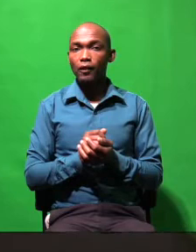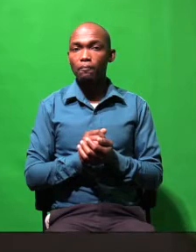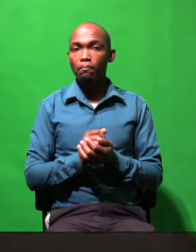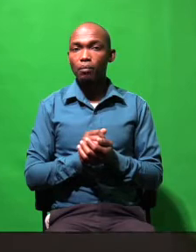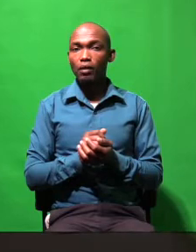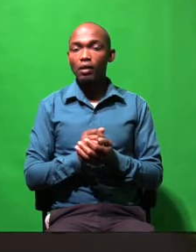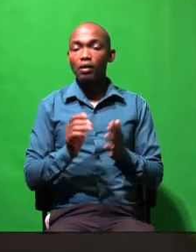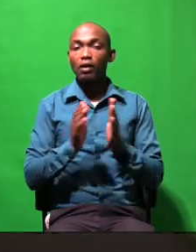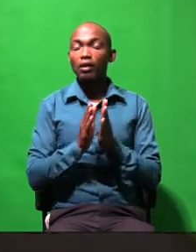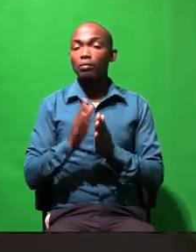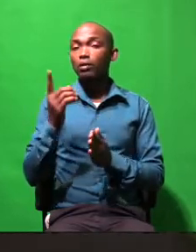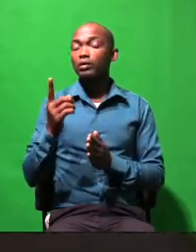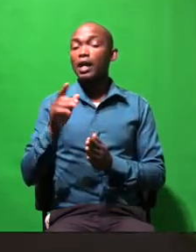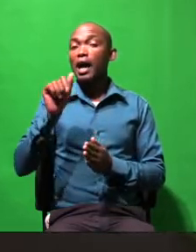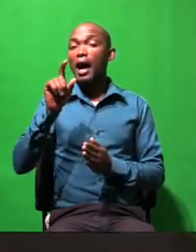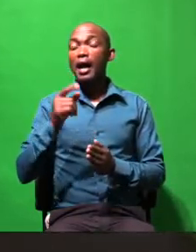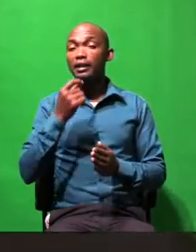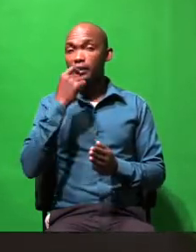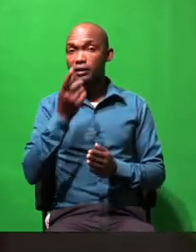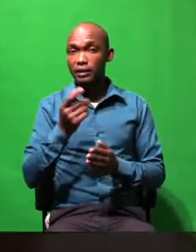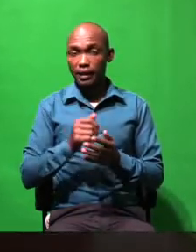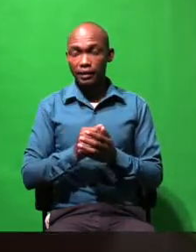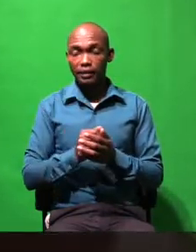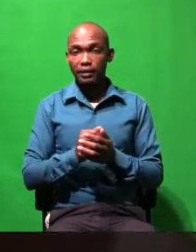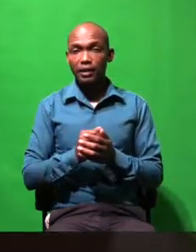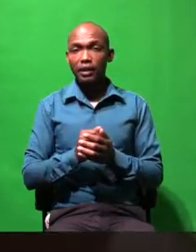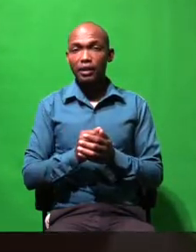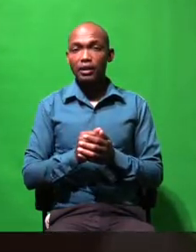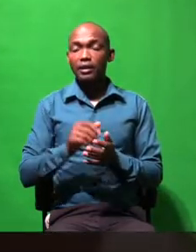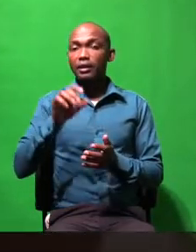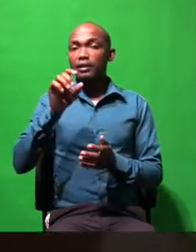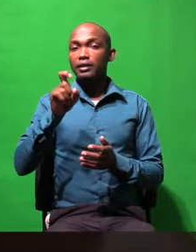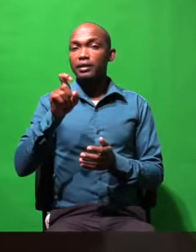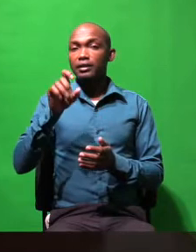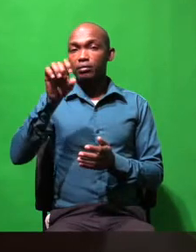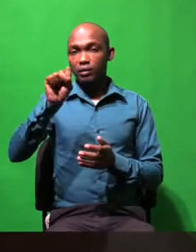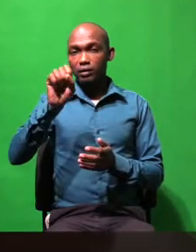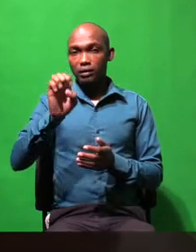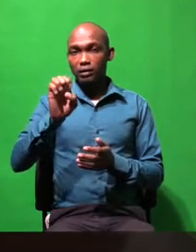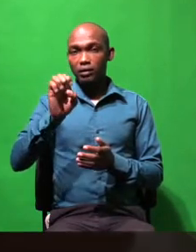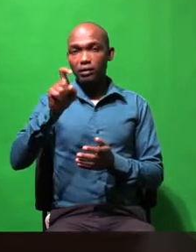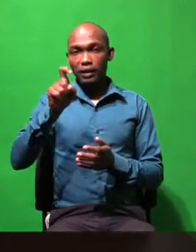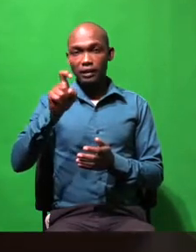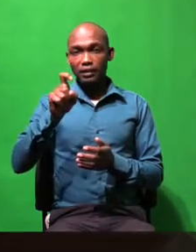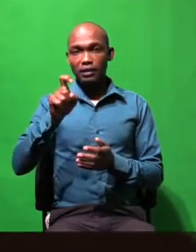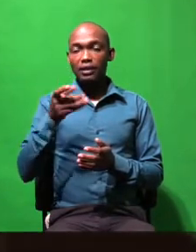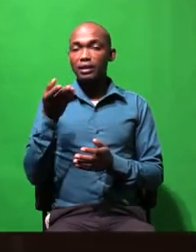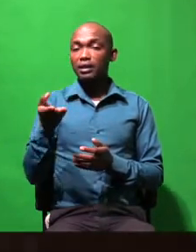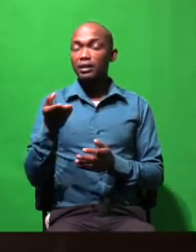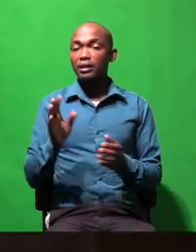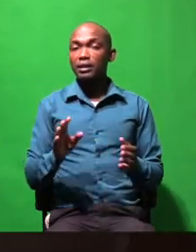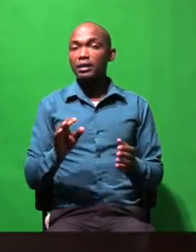you a lot. Ali said, sex-linked gene is the genes